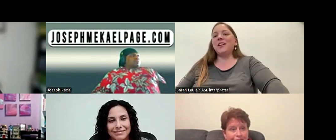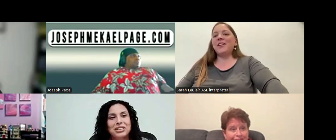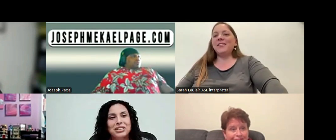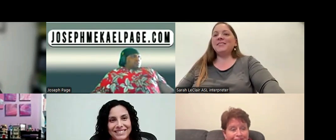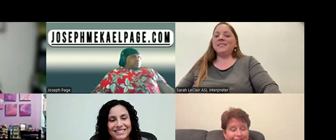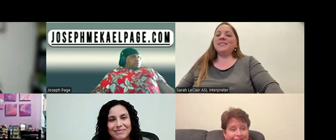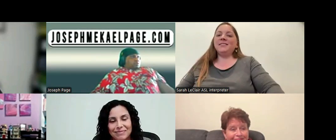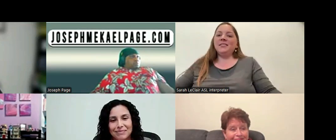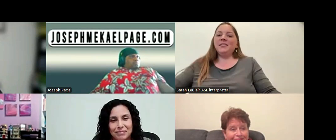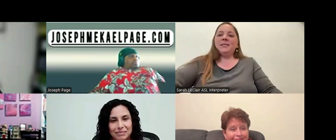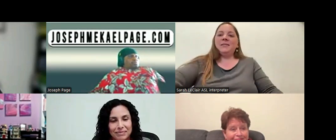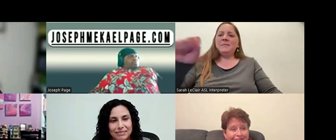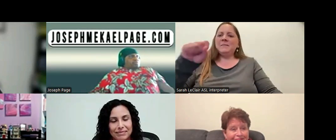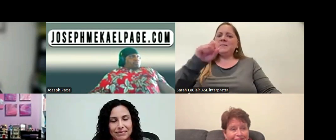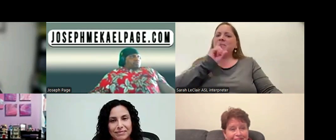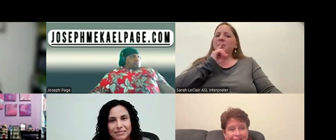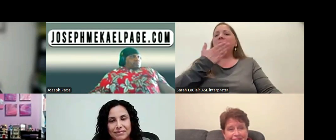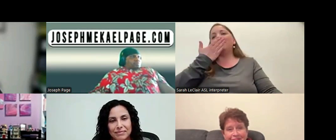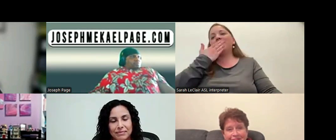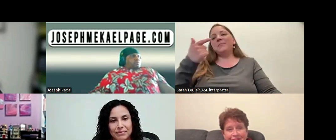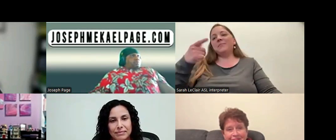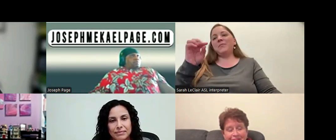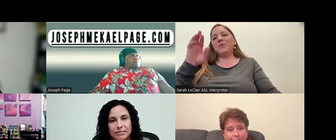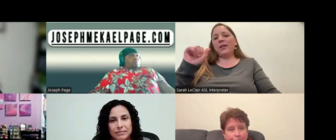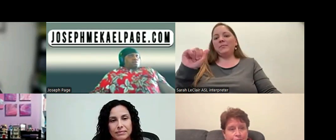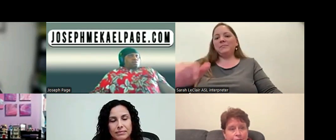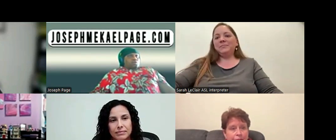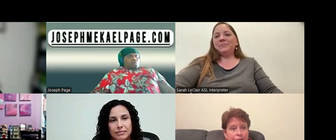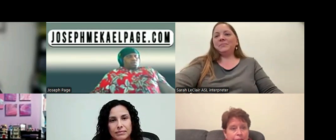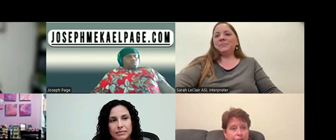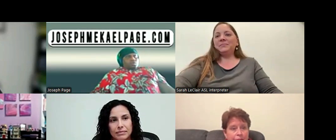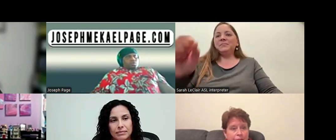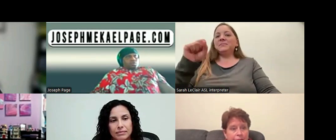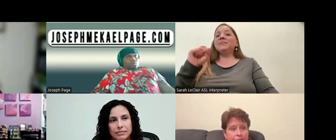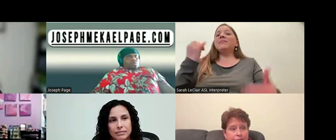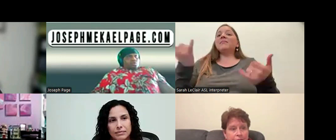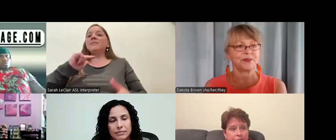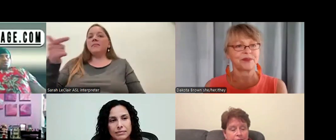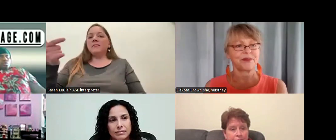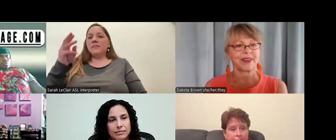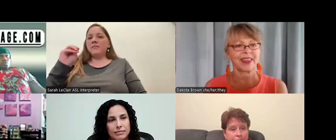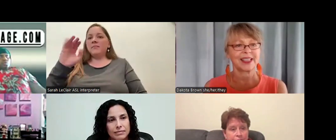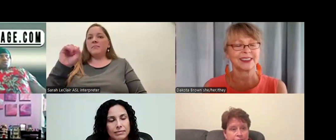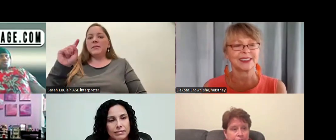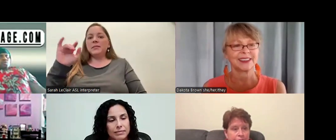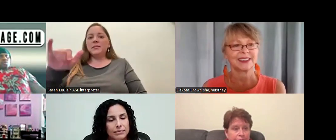much for clarifying. Thank you, Gloria. And Misty, your hand is up.